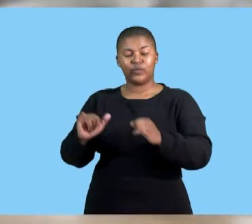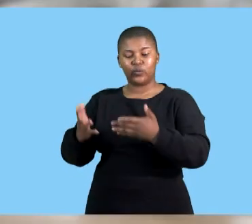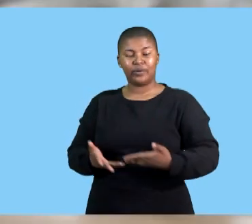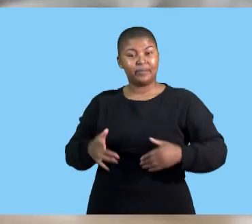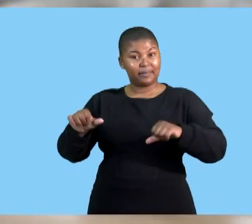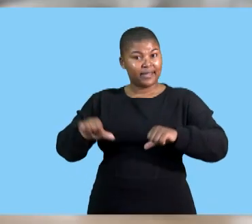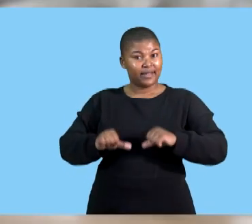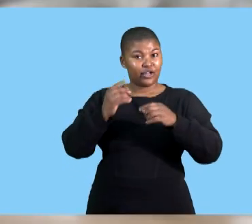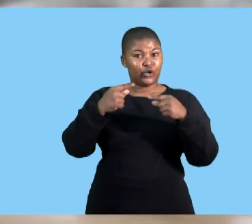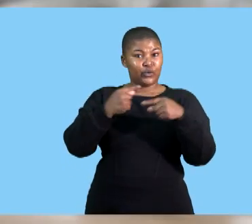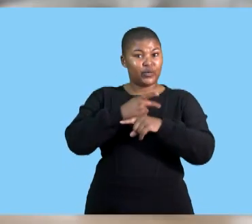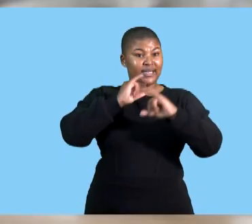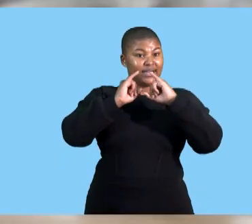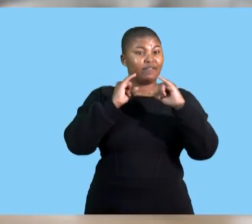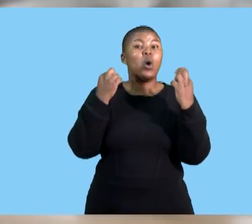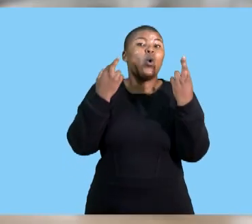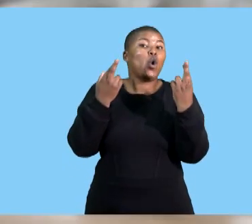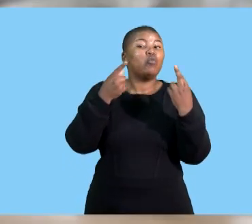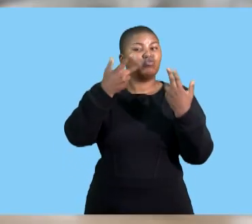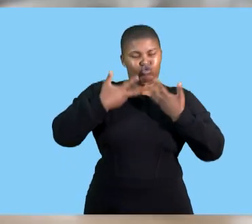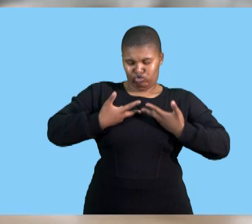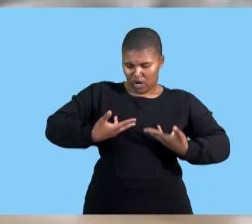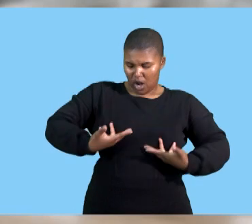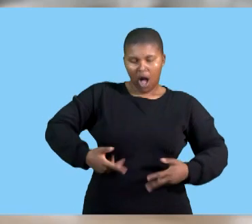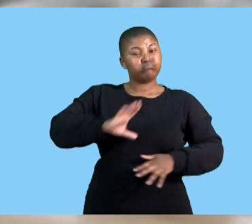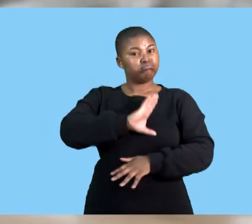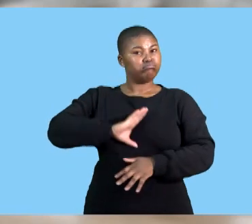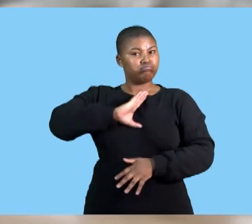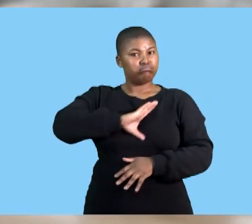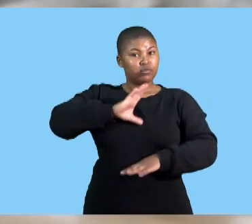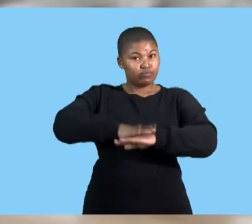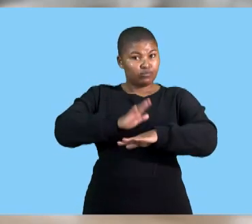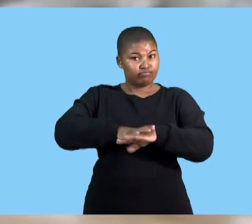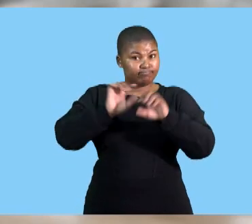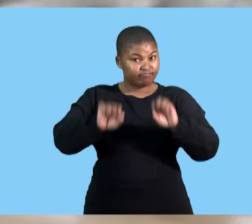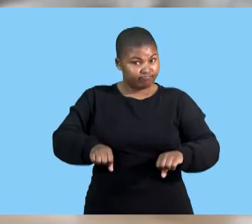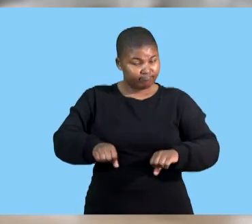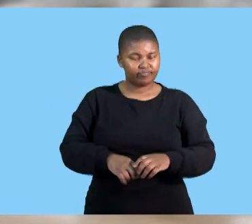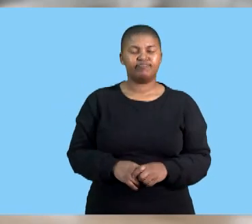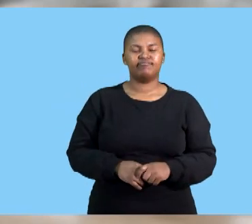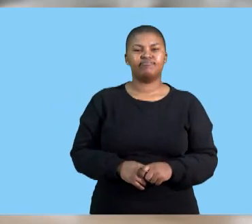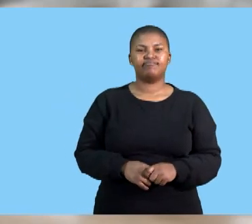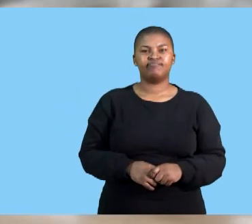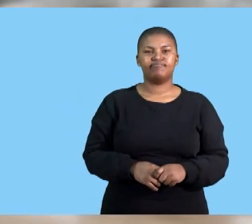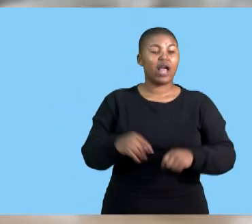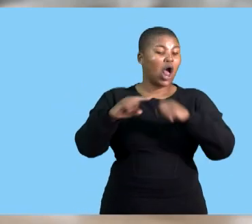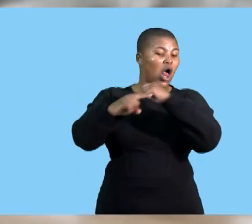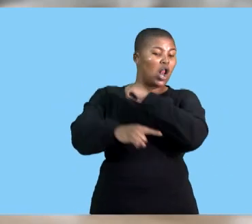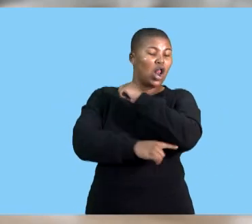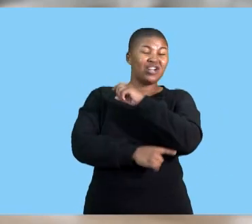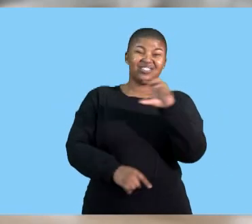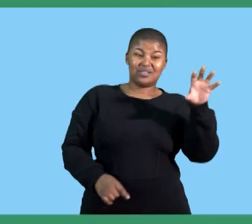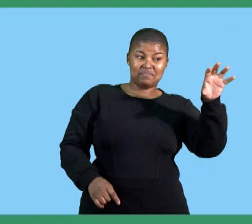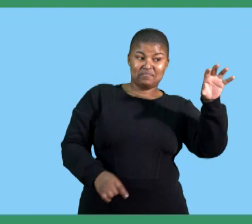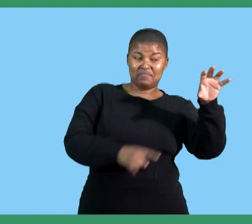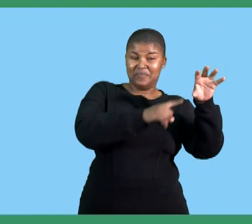Welcome back, grade 11s. I hope you are relaxed and more comfortable. Let's now look at our final concept,